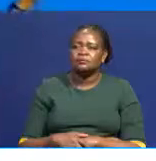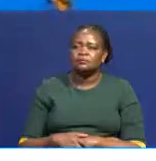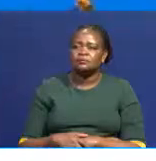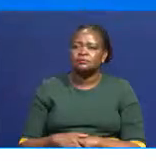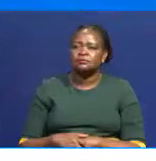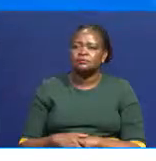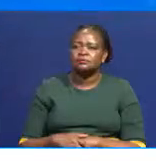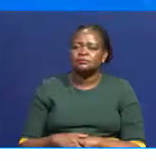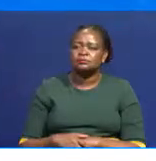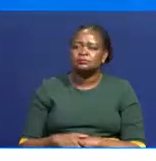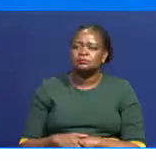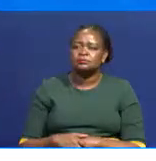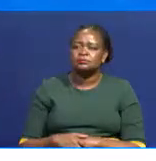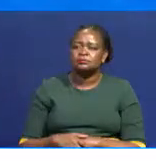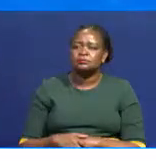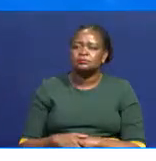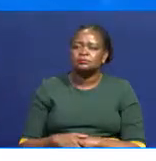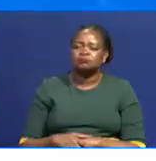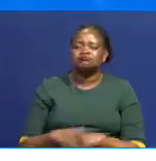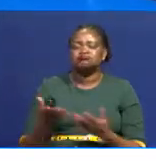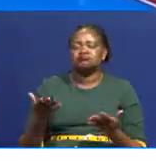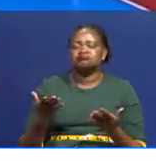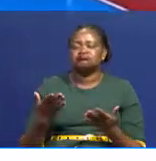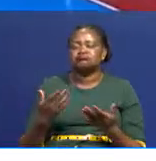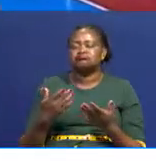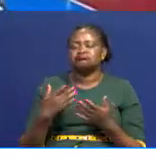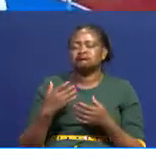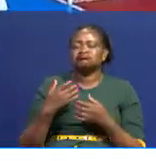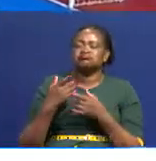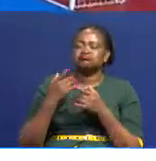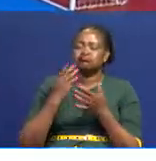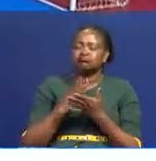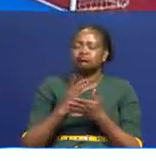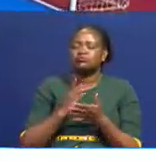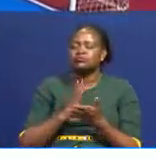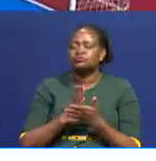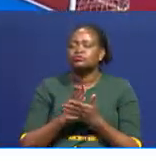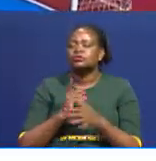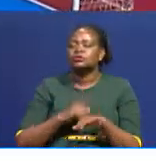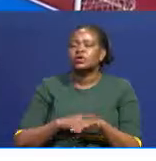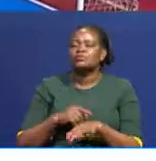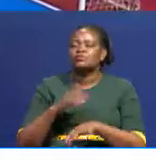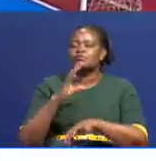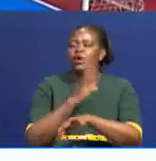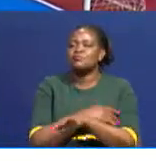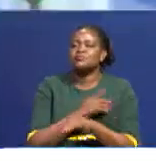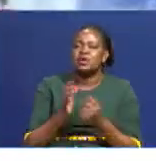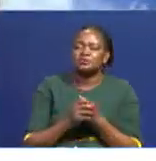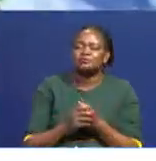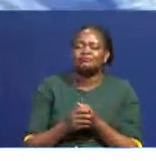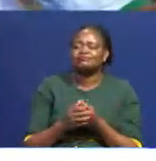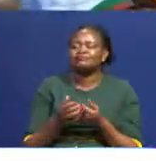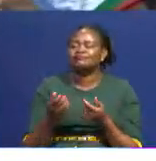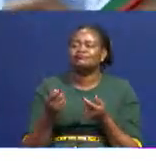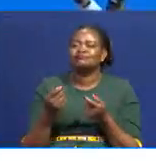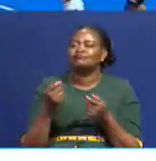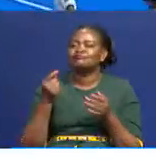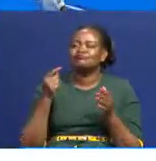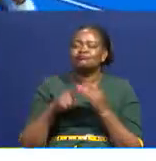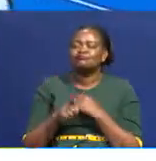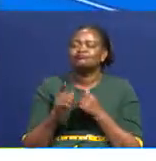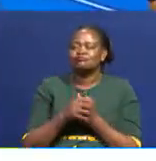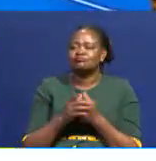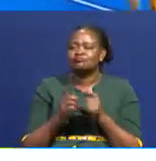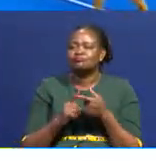Hicham Jugi's ruthless side made their intentions known early when captain Sofine El Mosra broke the deadlock just 2 minutes into